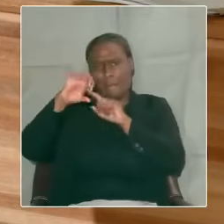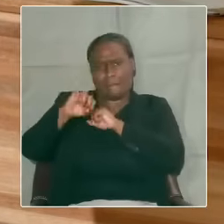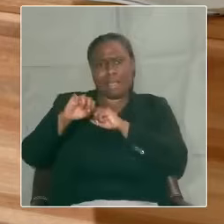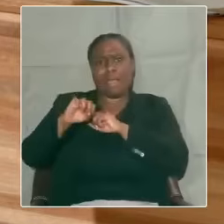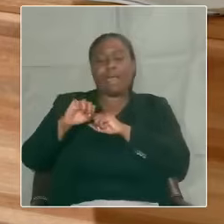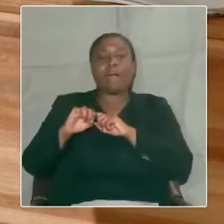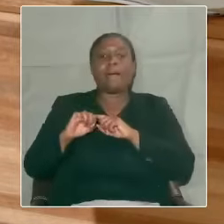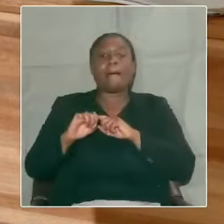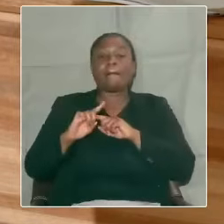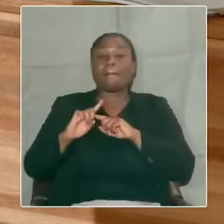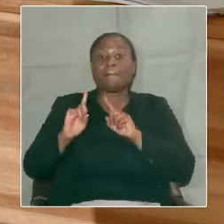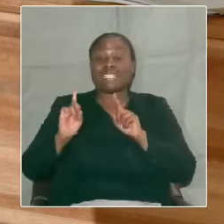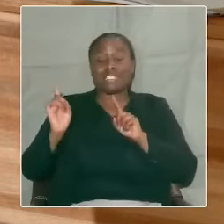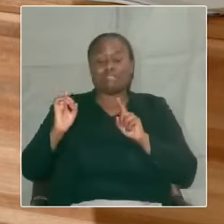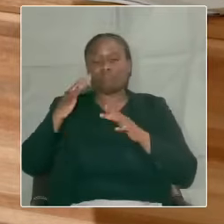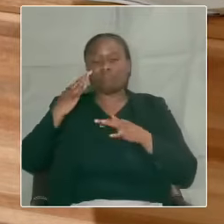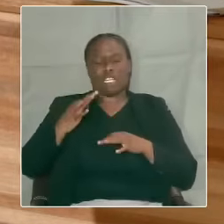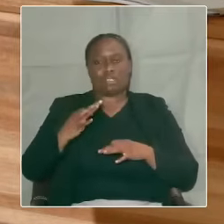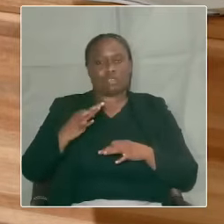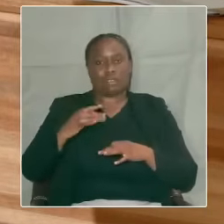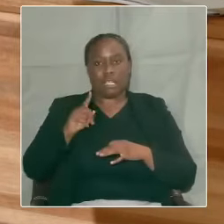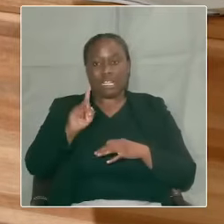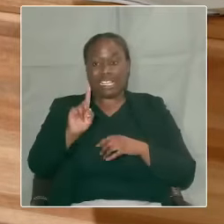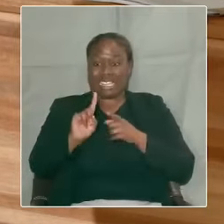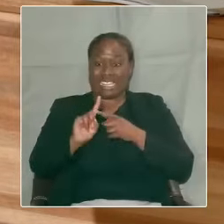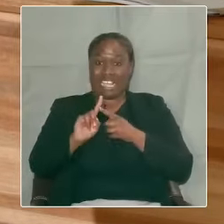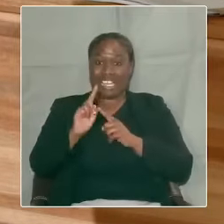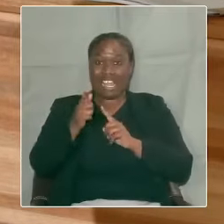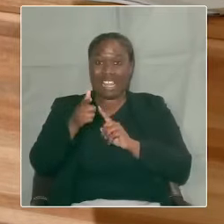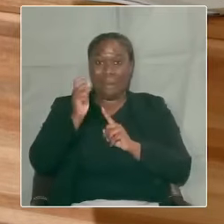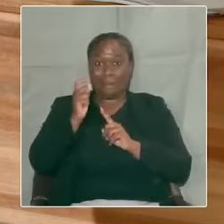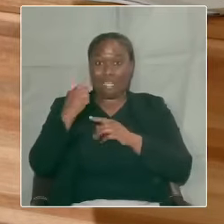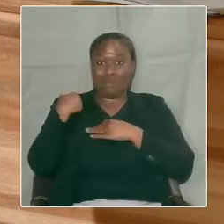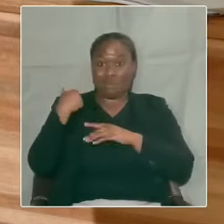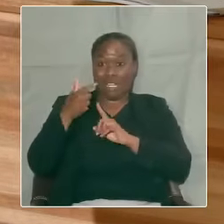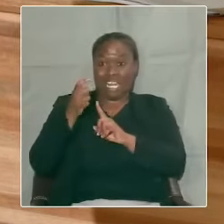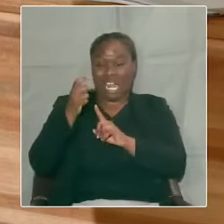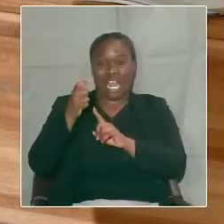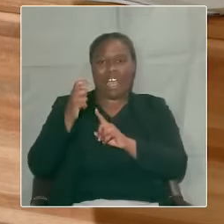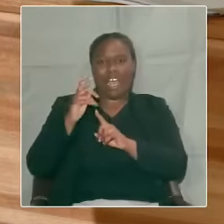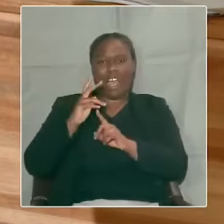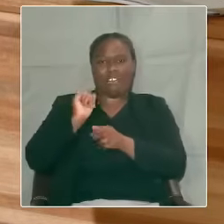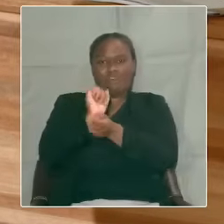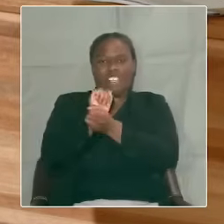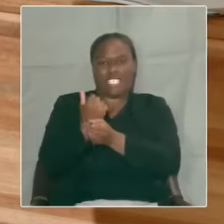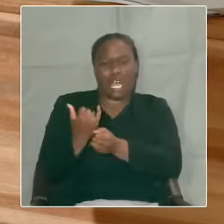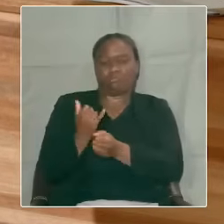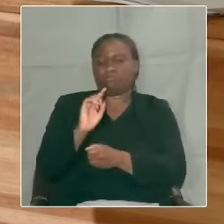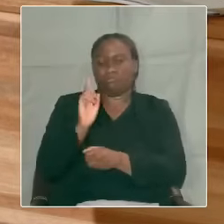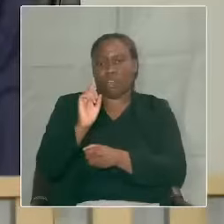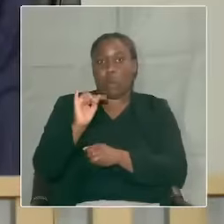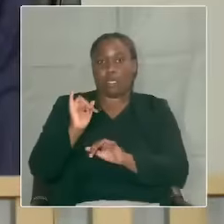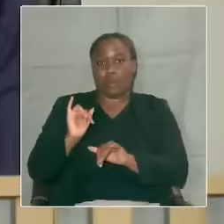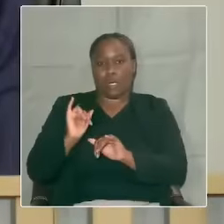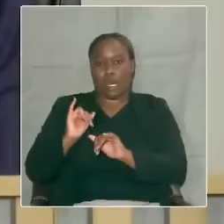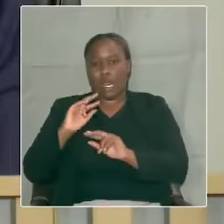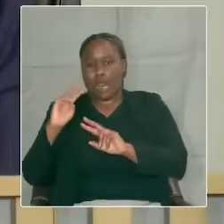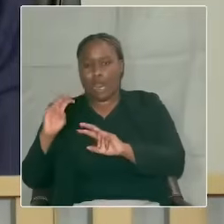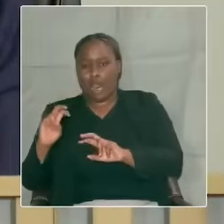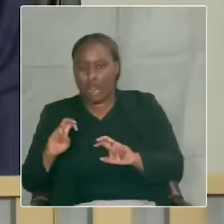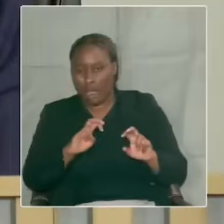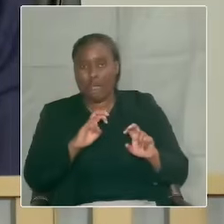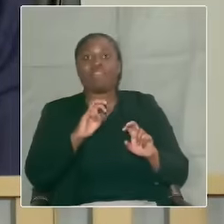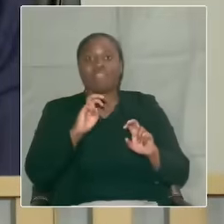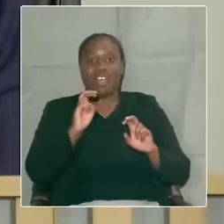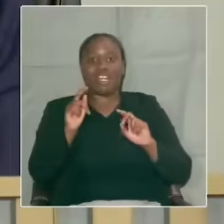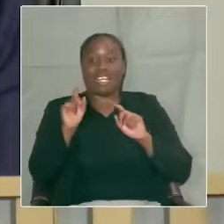not to arrest the hitmen that are known because they want to get to the bigger fish, for lack of a better description. If you could just perhaps